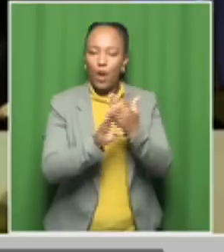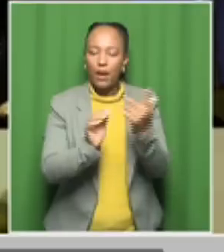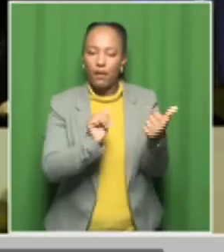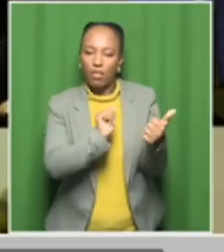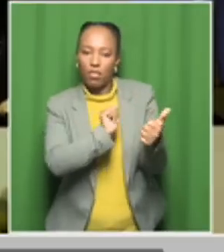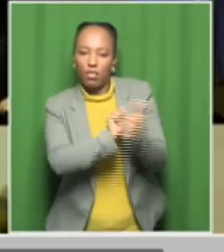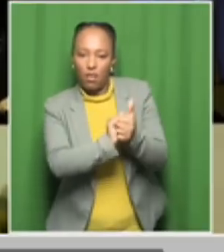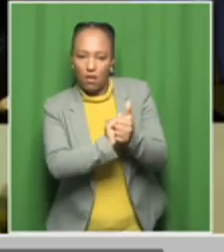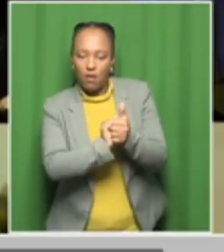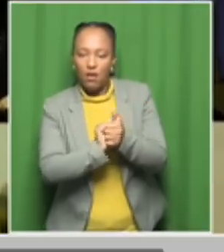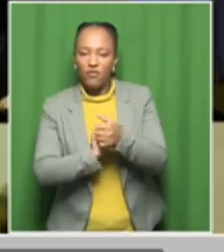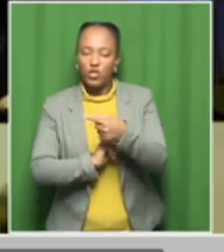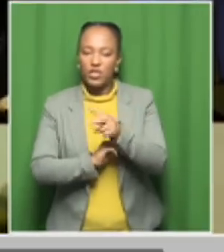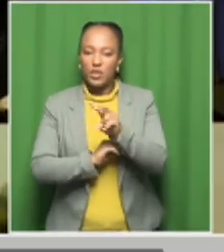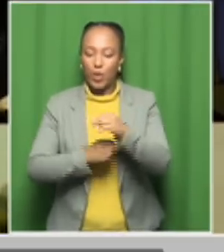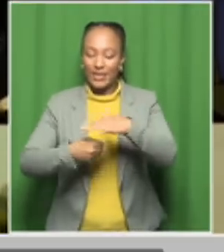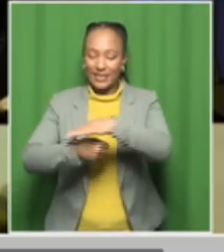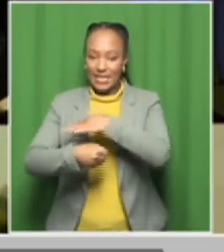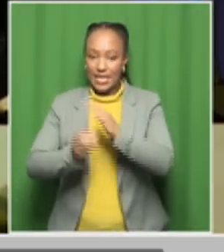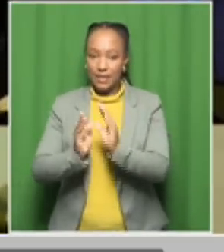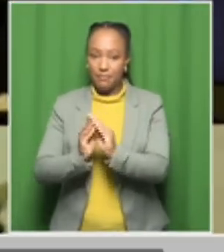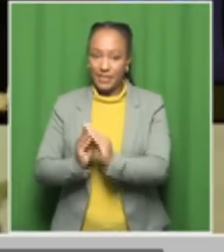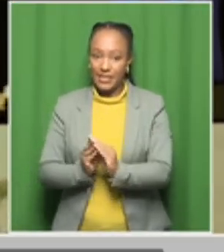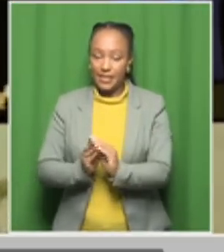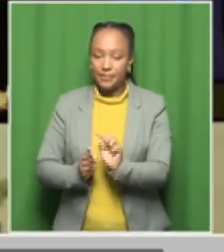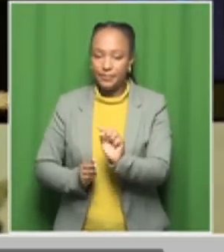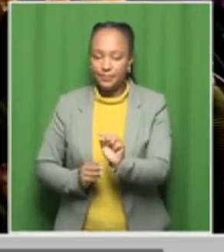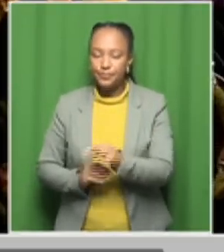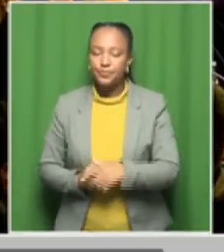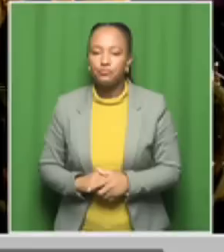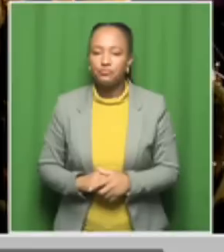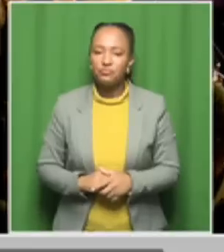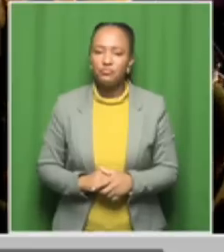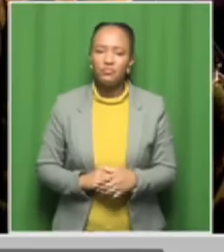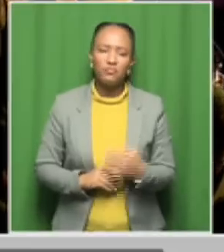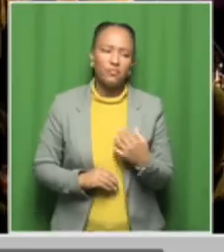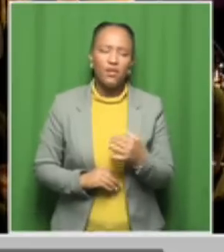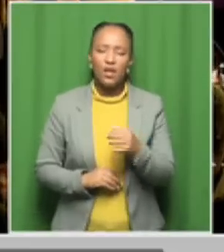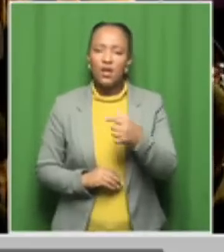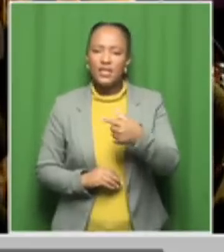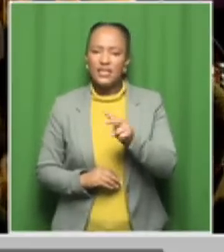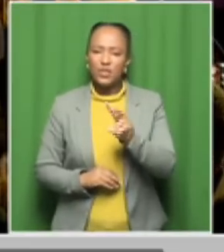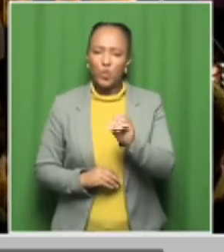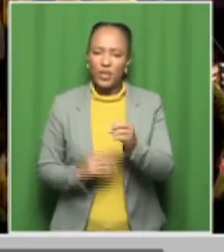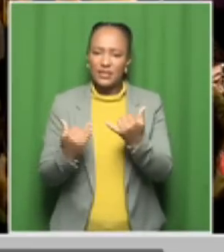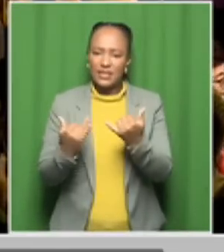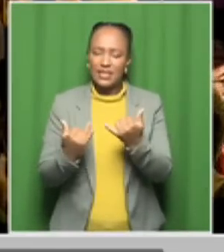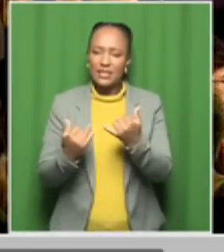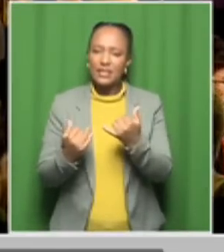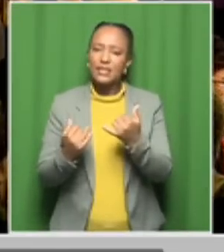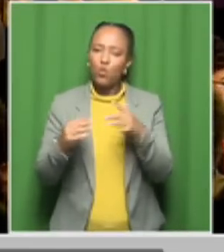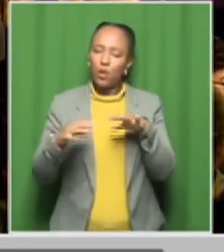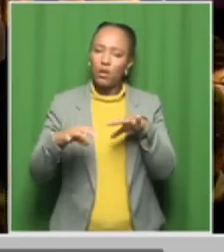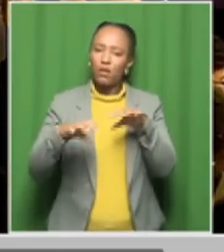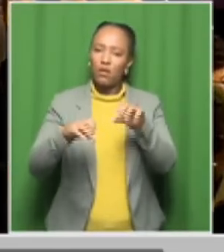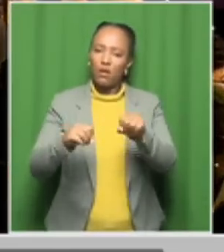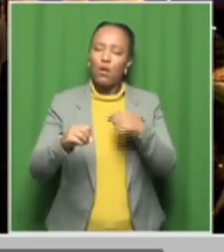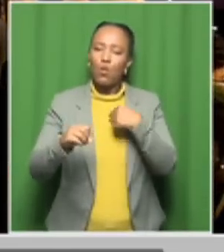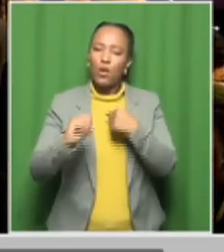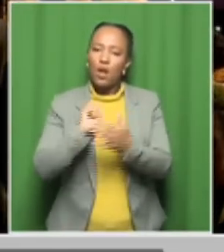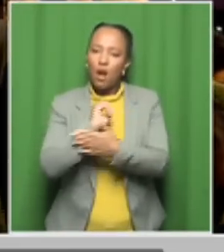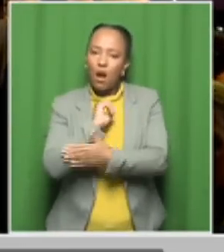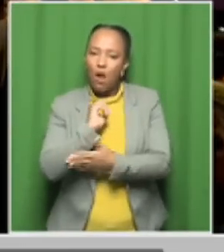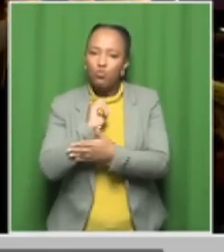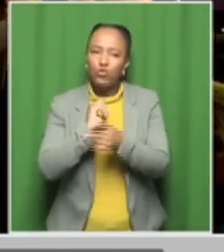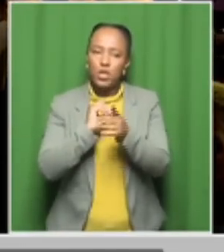in the G20 context. But secondly, what we have done in our G20 presidency is to invite other countries. Remember, a